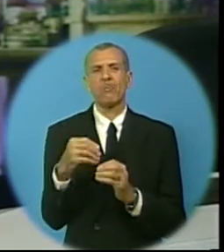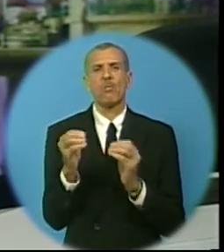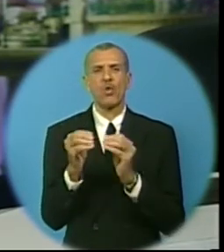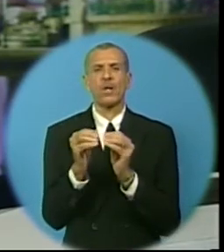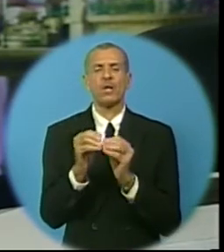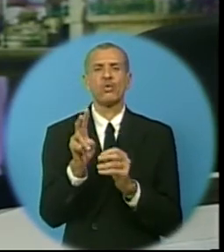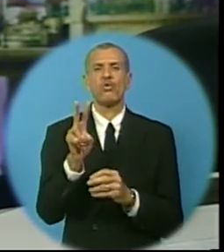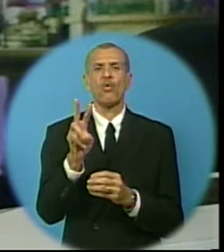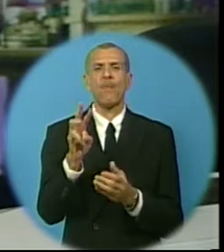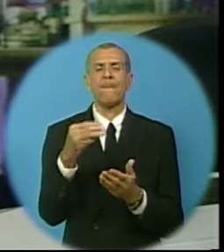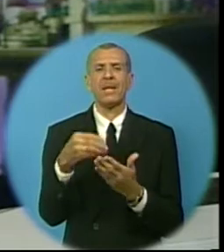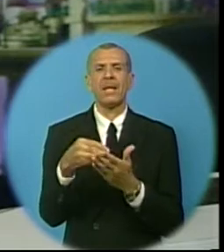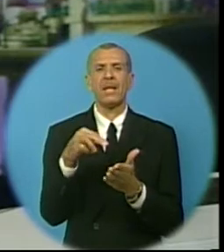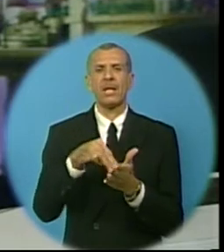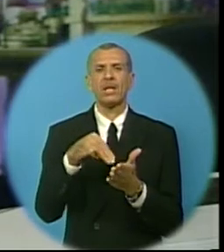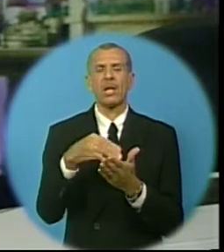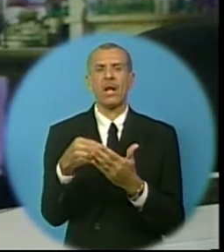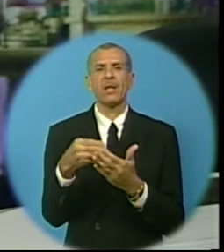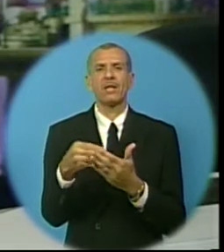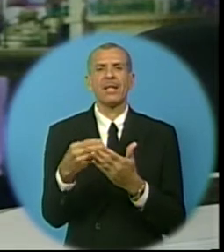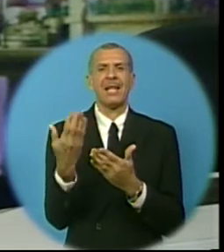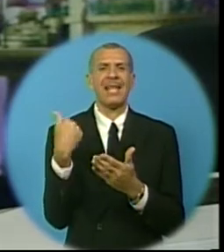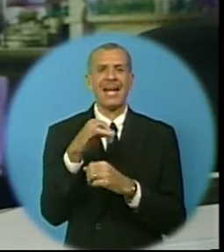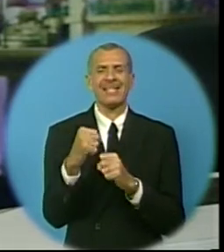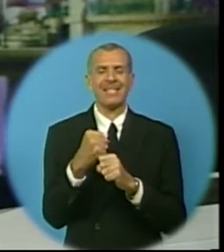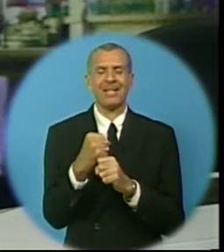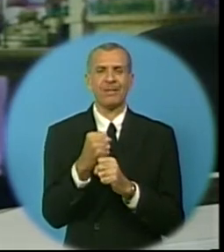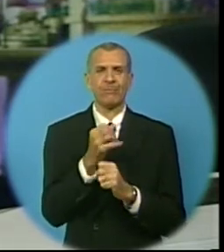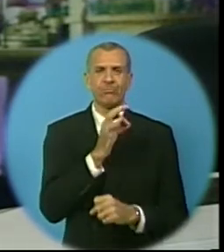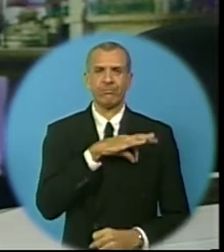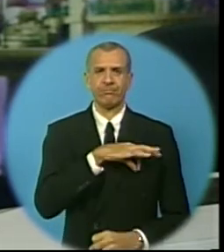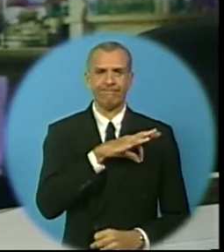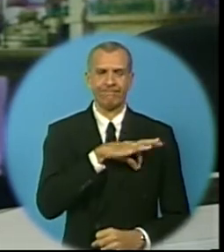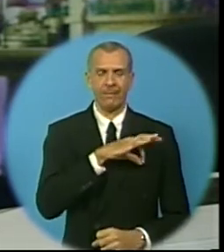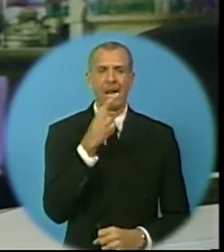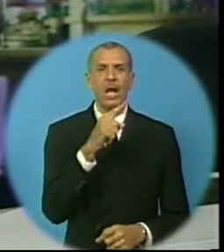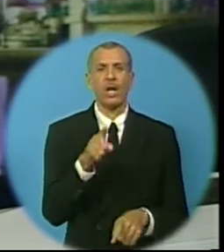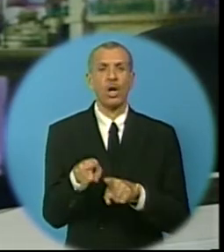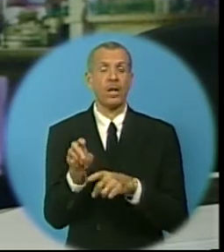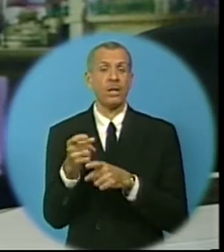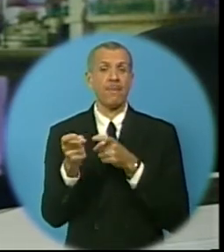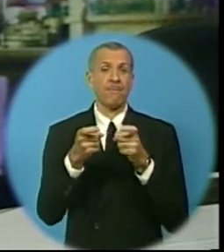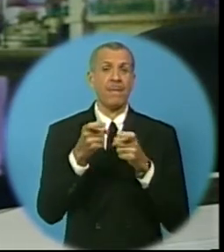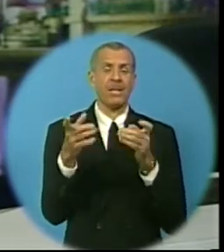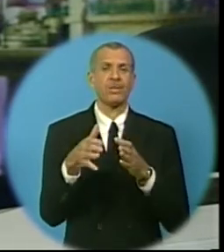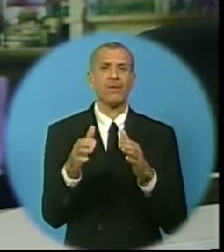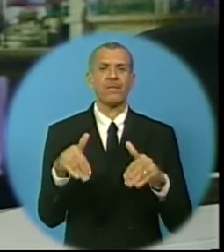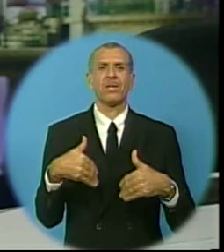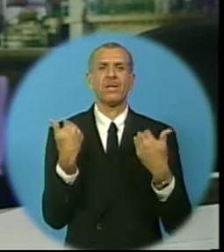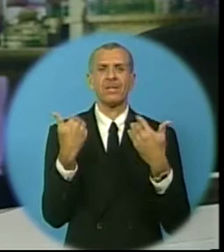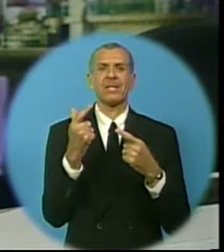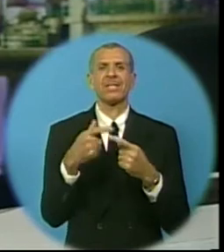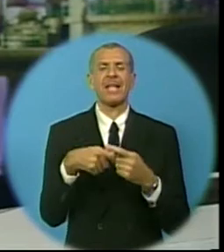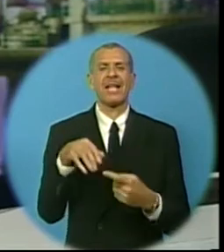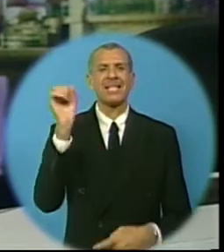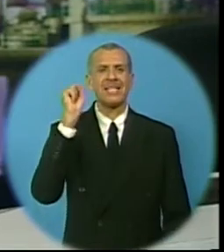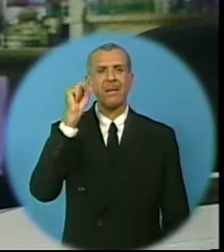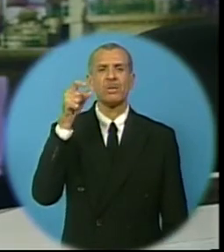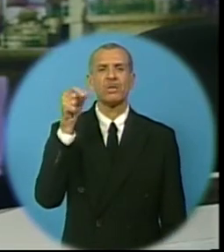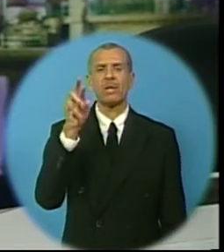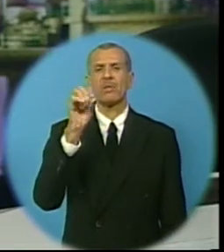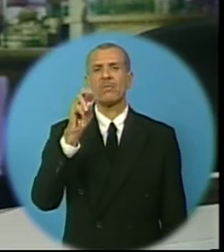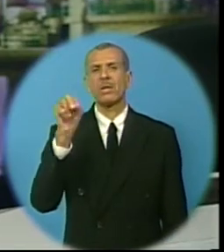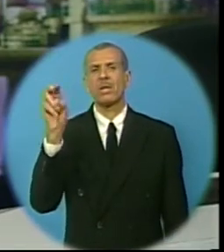$2 million in revenue last year alone. And according to manager of the Youth Entrepreneurship Scheme, Selma